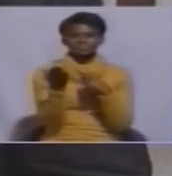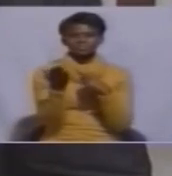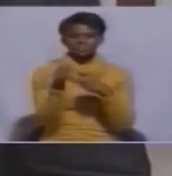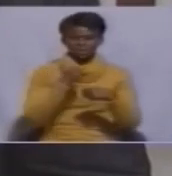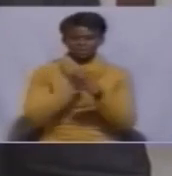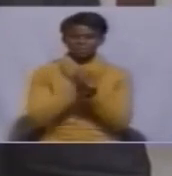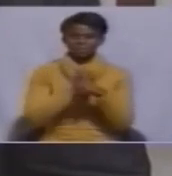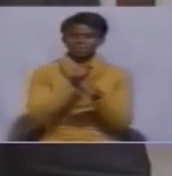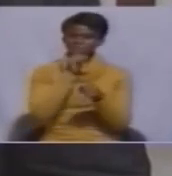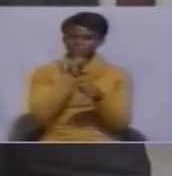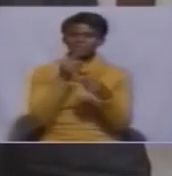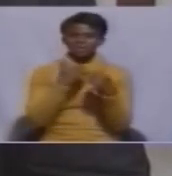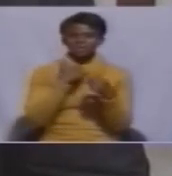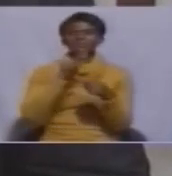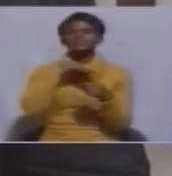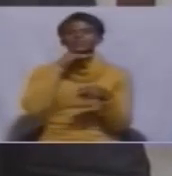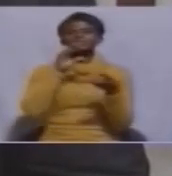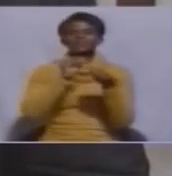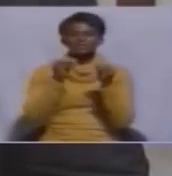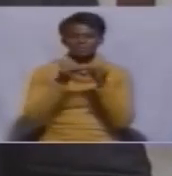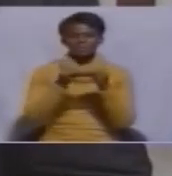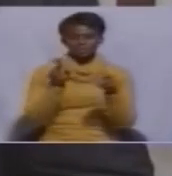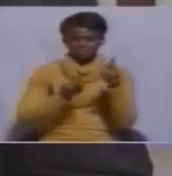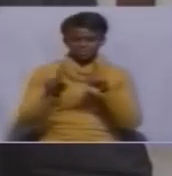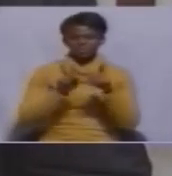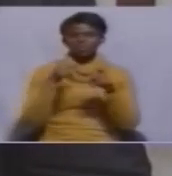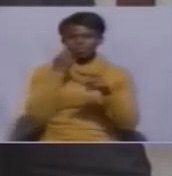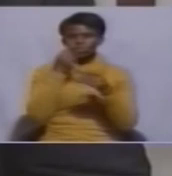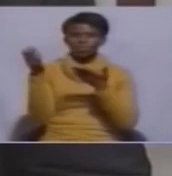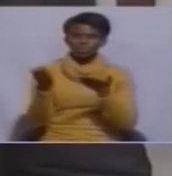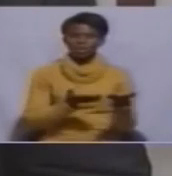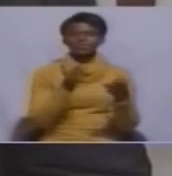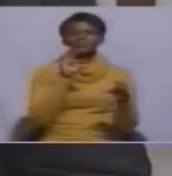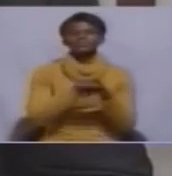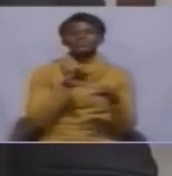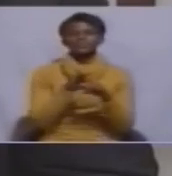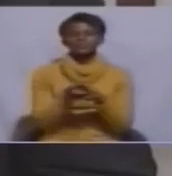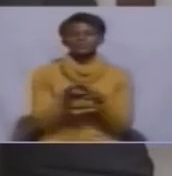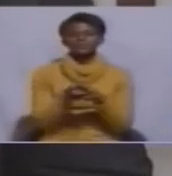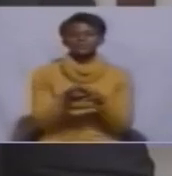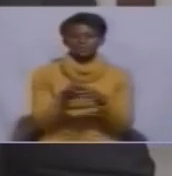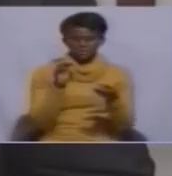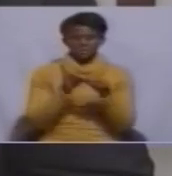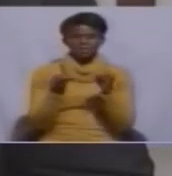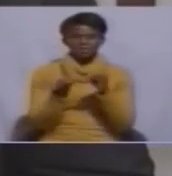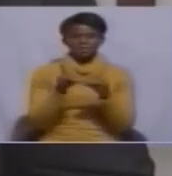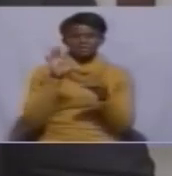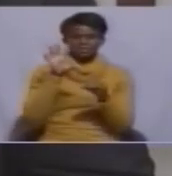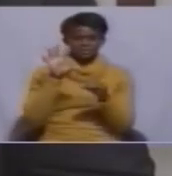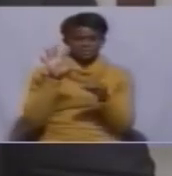ensure that we have got sufficient numbers in terms of people coming out to vote. Article 79 says we